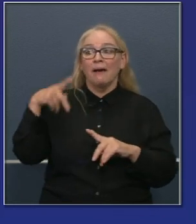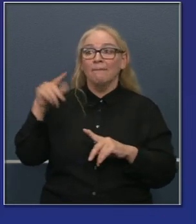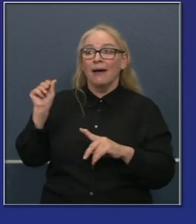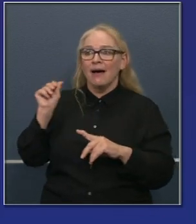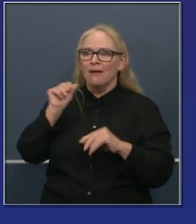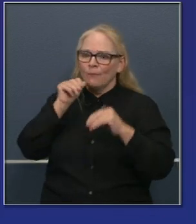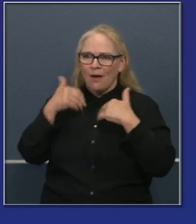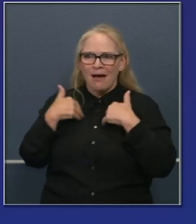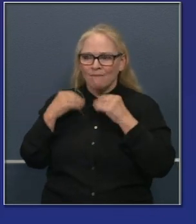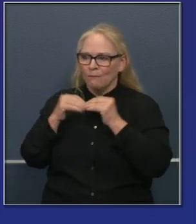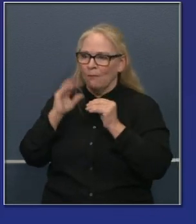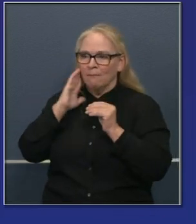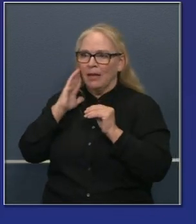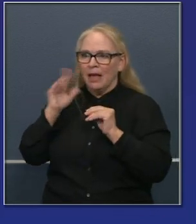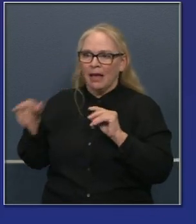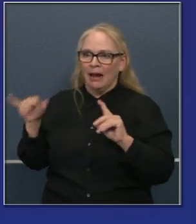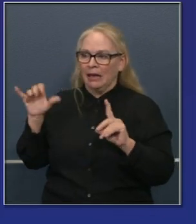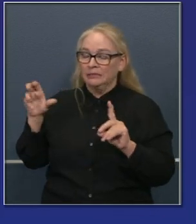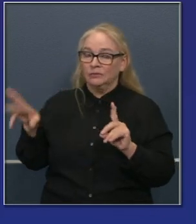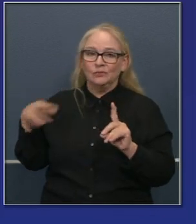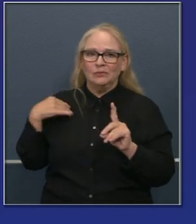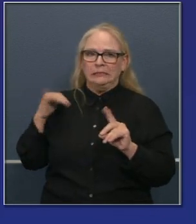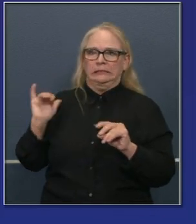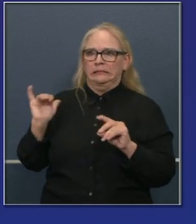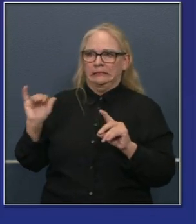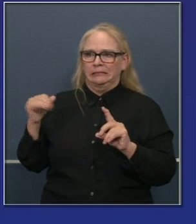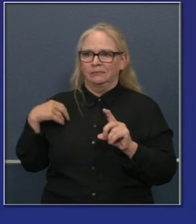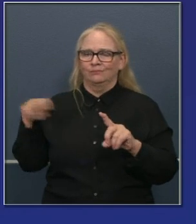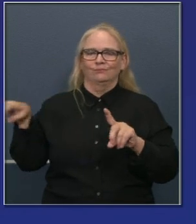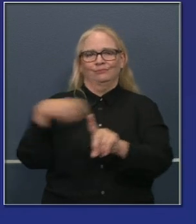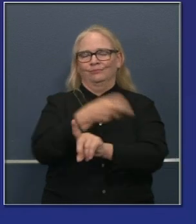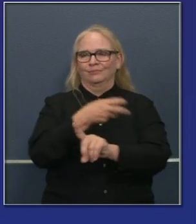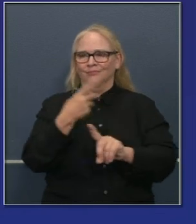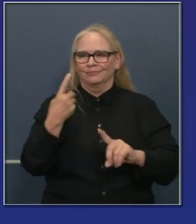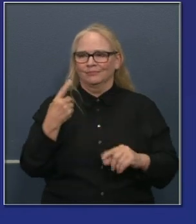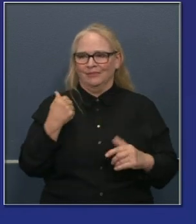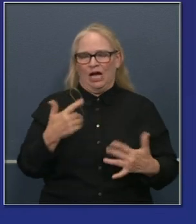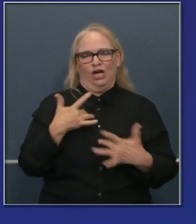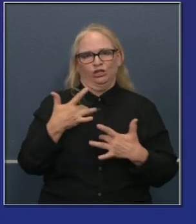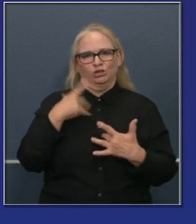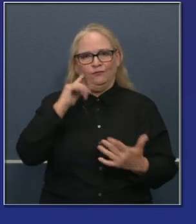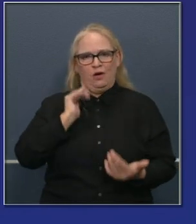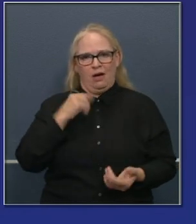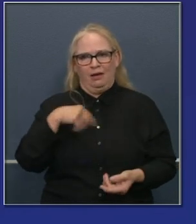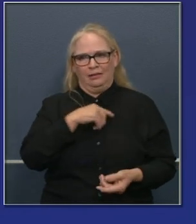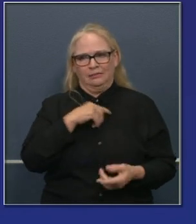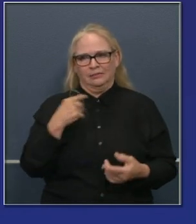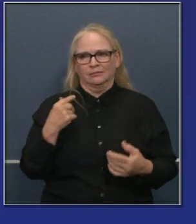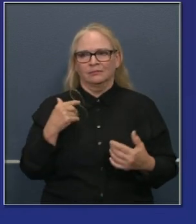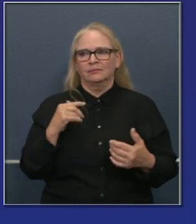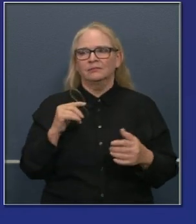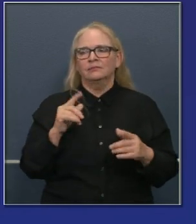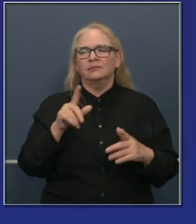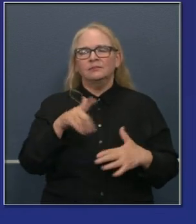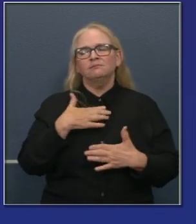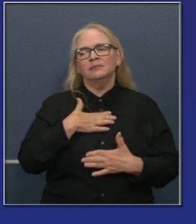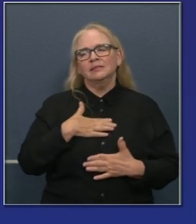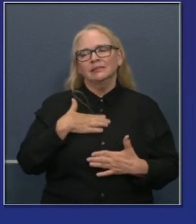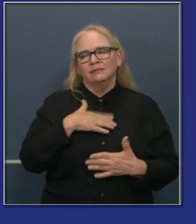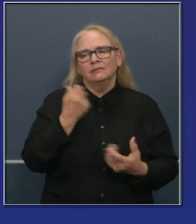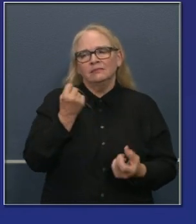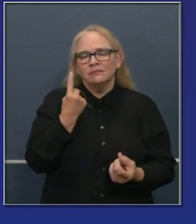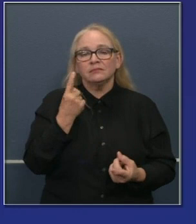capacity within their counties. That's a cause of concern, but please consider that the concern is